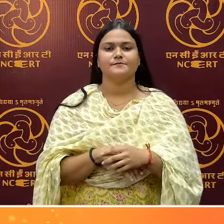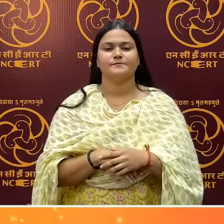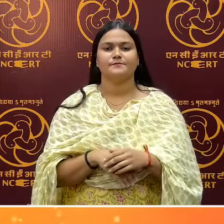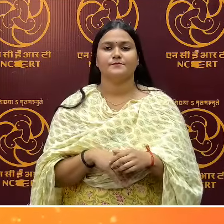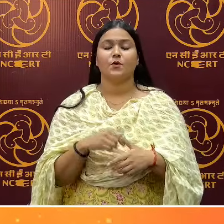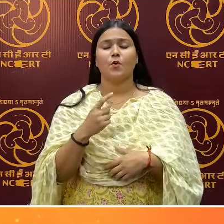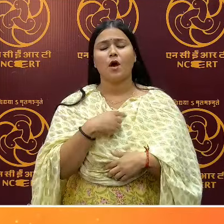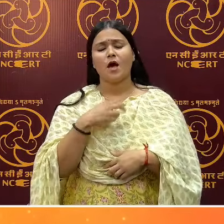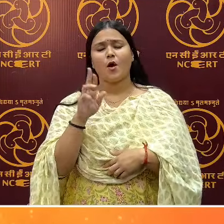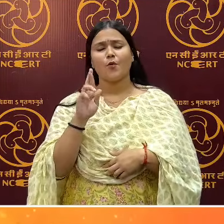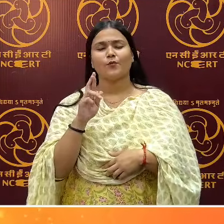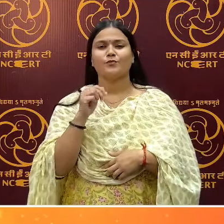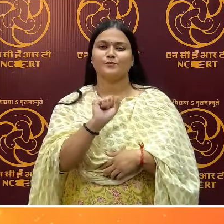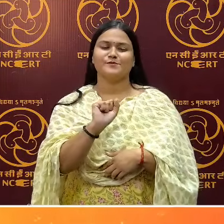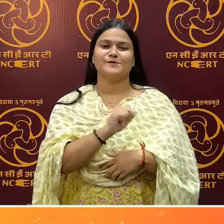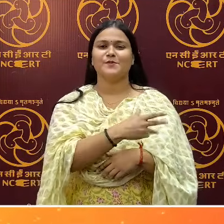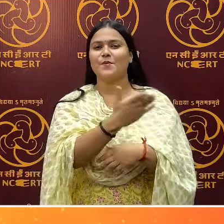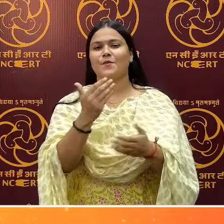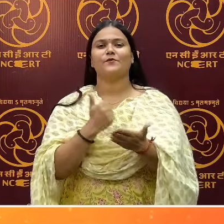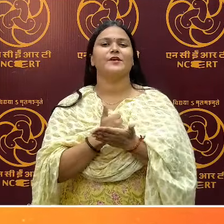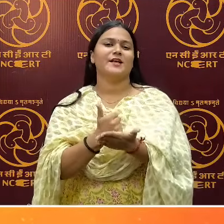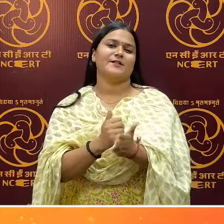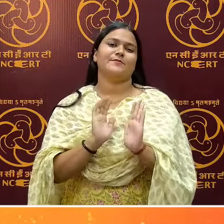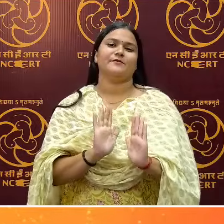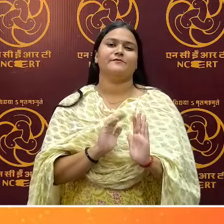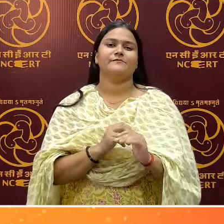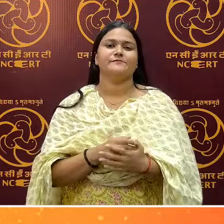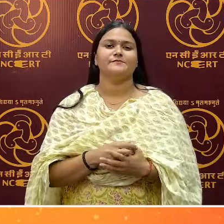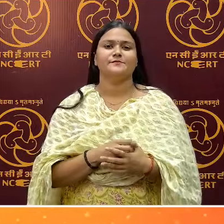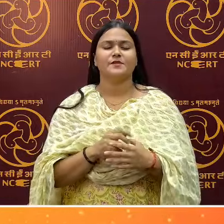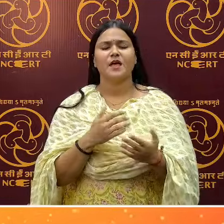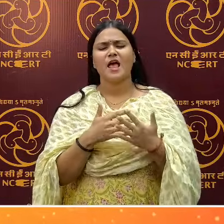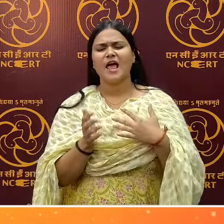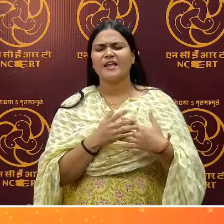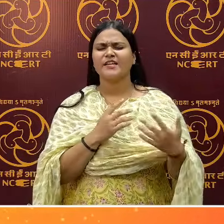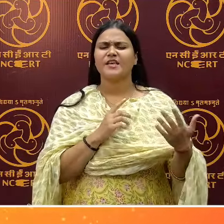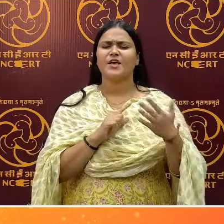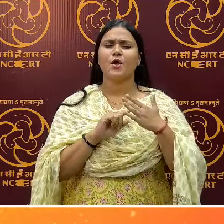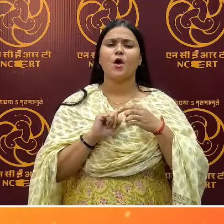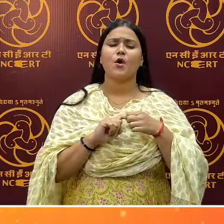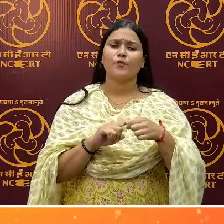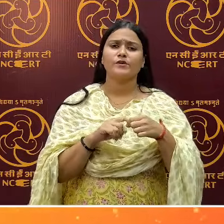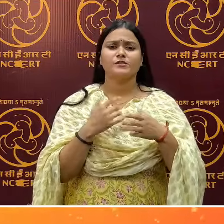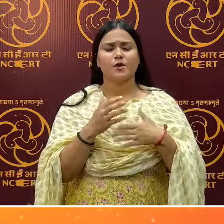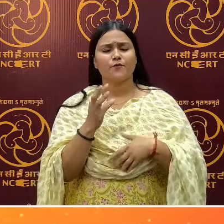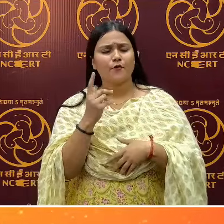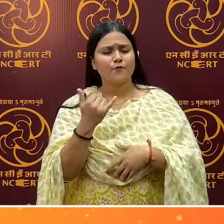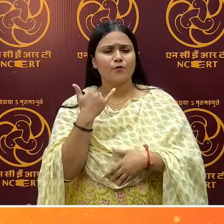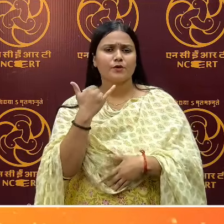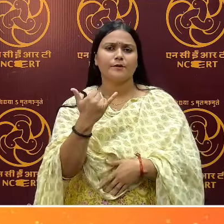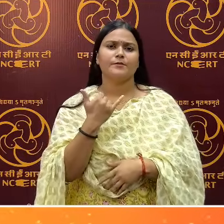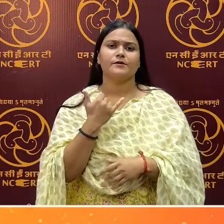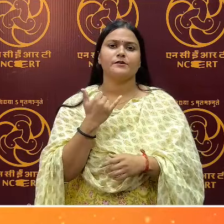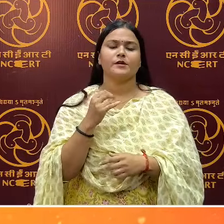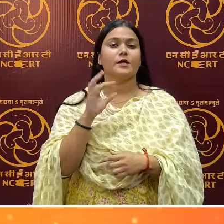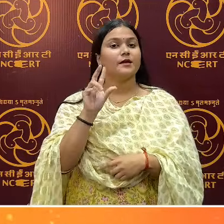I hope this will be helpful for all of you. For your questions, queries, you can call us on our number, that